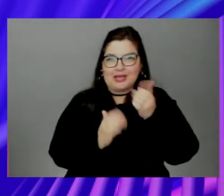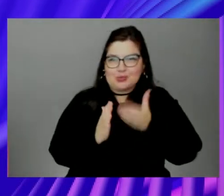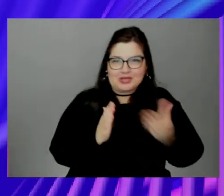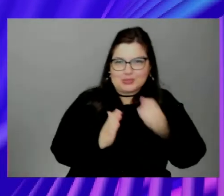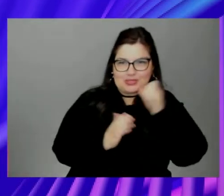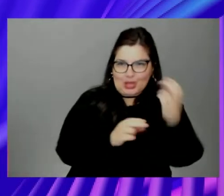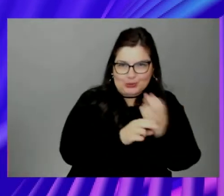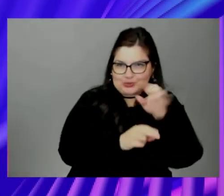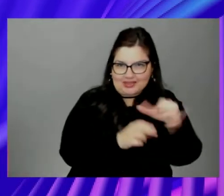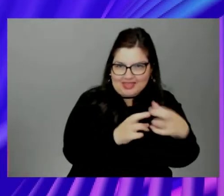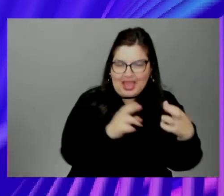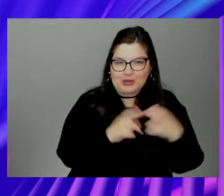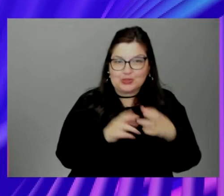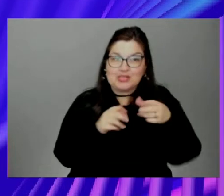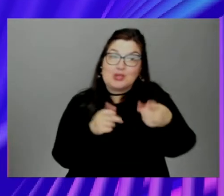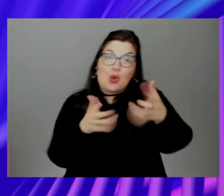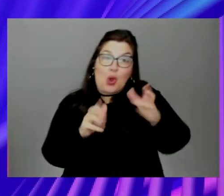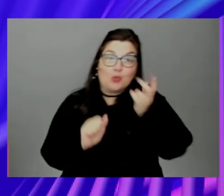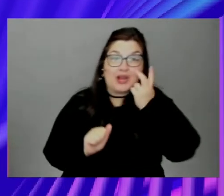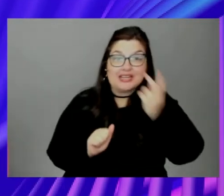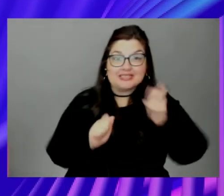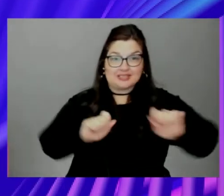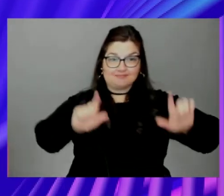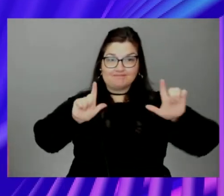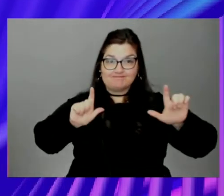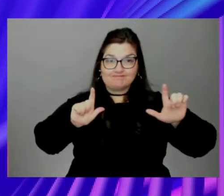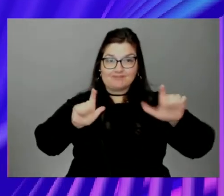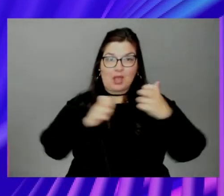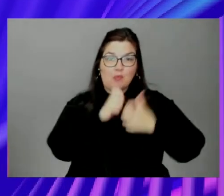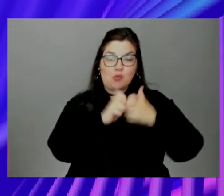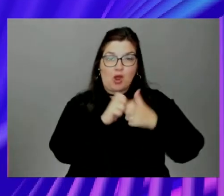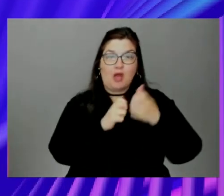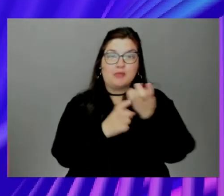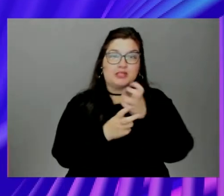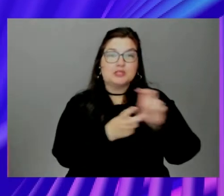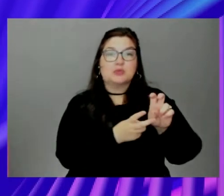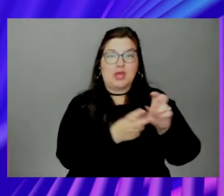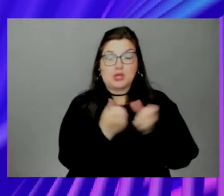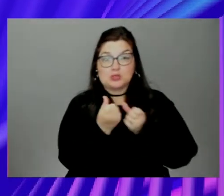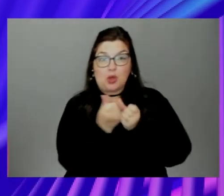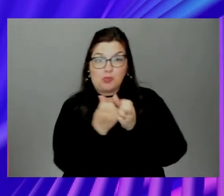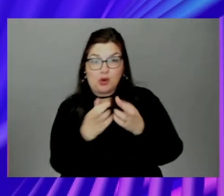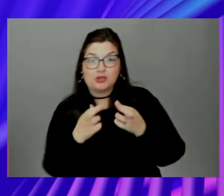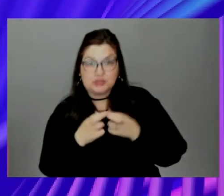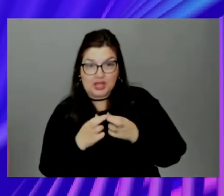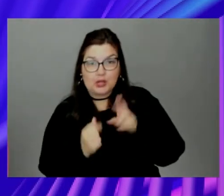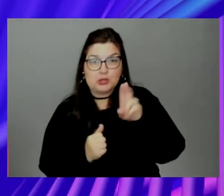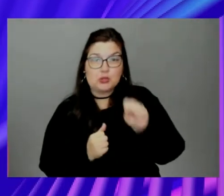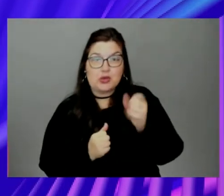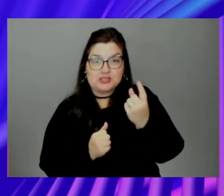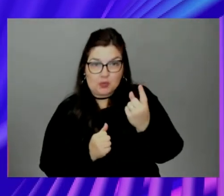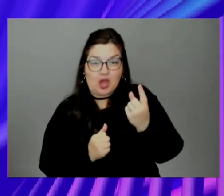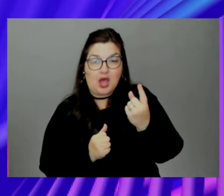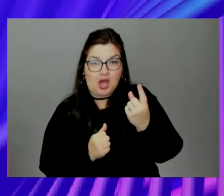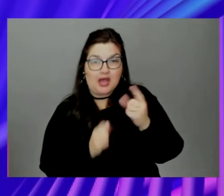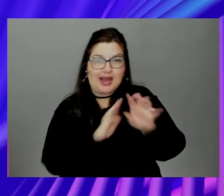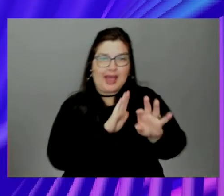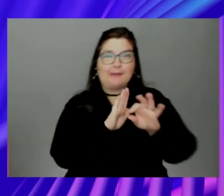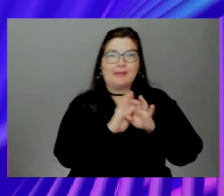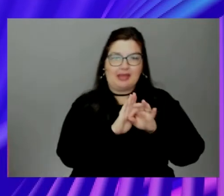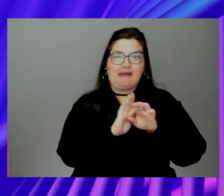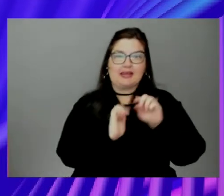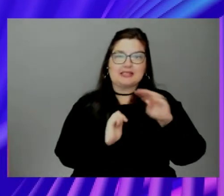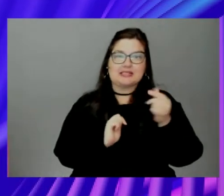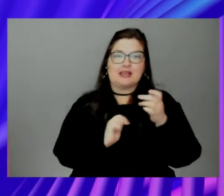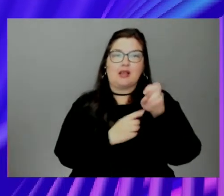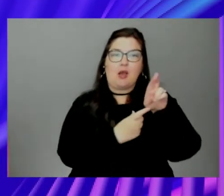you're already seeing that I've got a problem. I switched from a supported yeah. region, right? So Okay. I had US East 1. As soon as I switched over, I picked Singapore just because I knew it's one that was